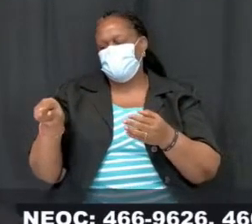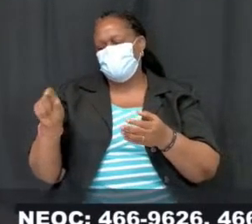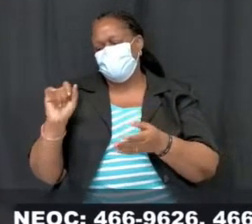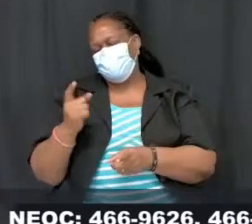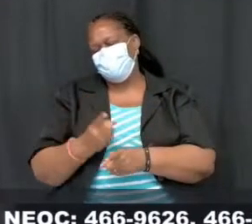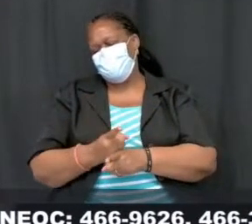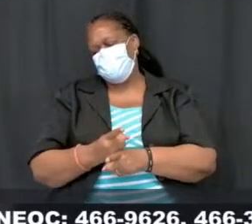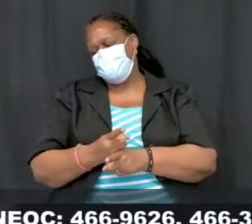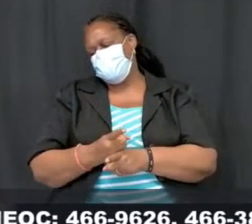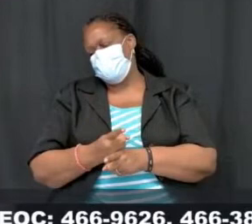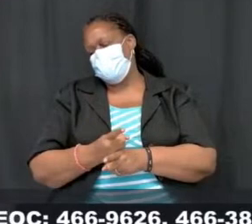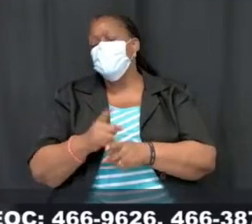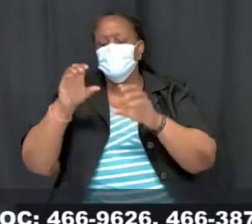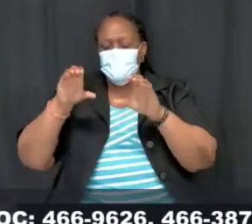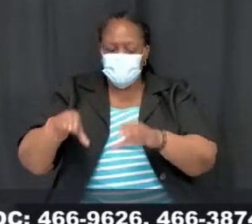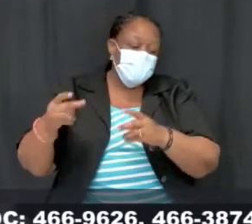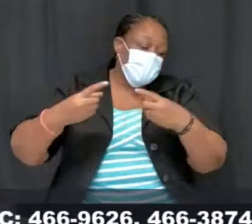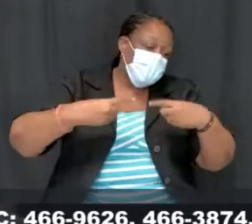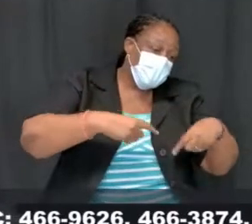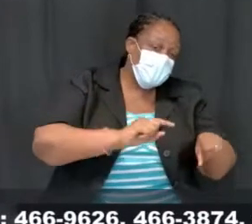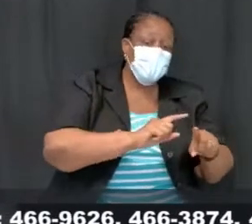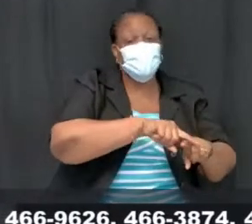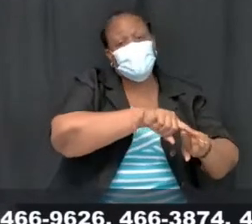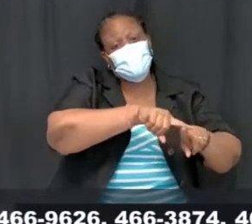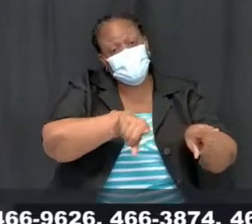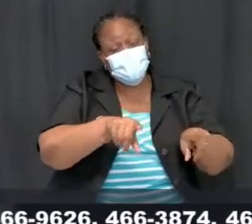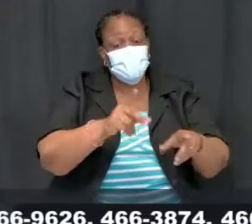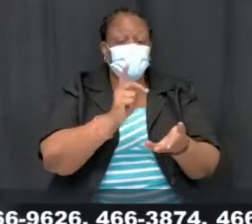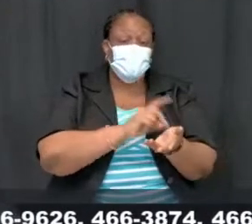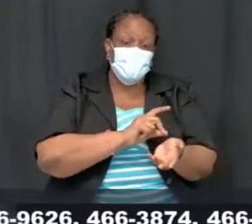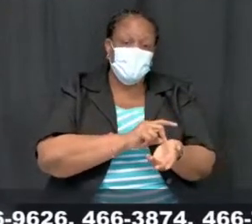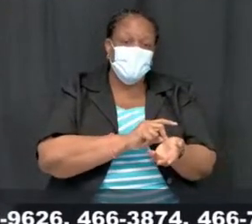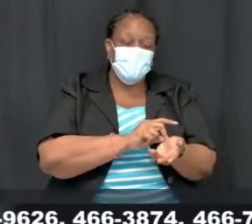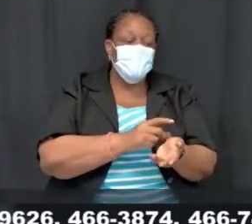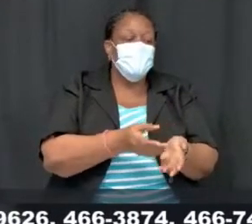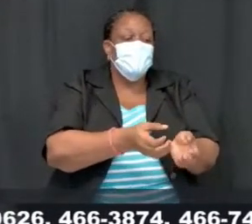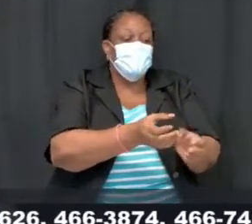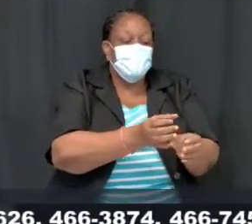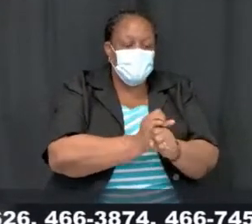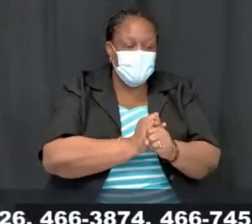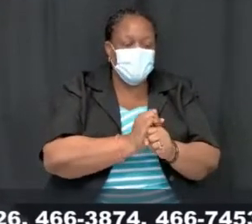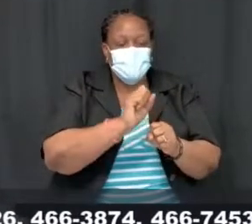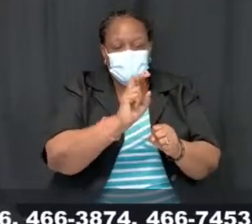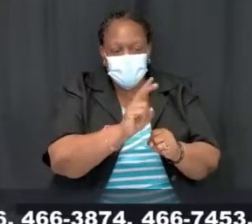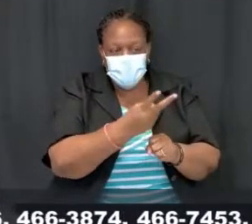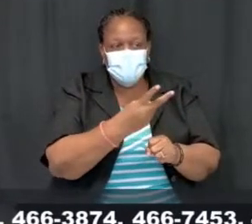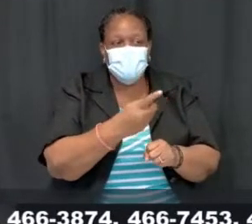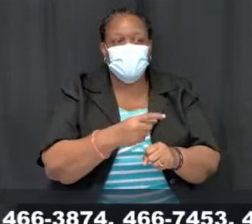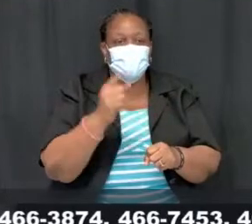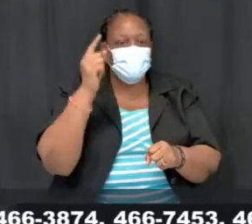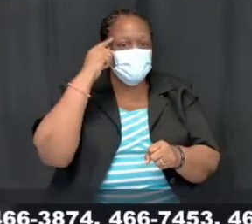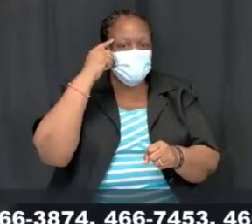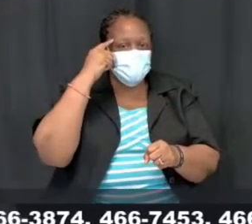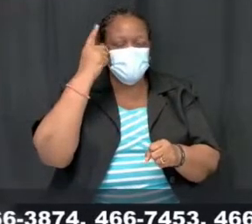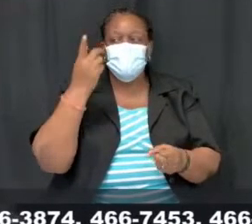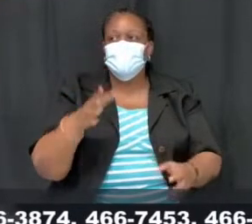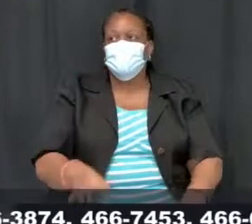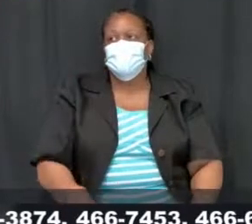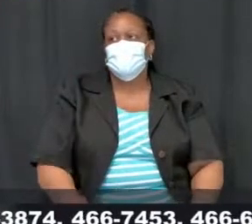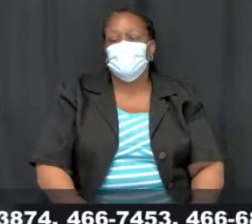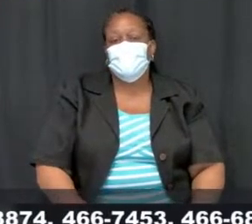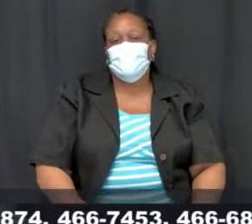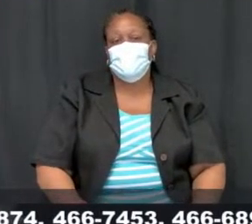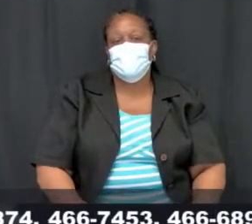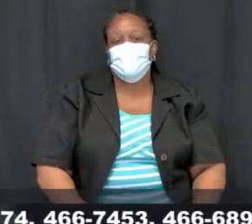can get a second opinion. The other part about under what conditions one can die if they are